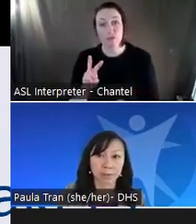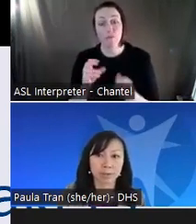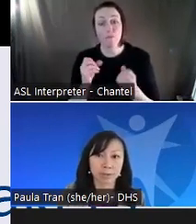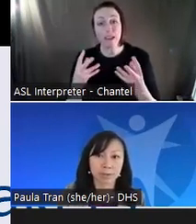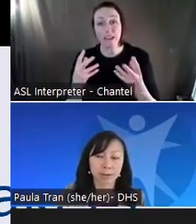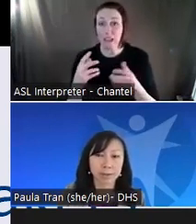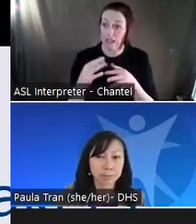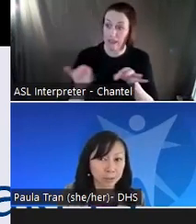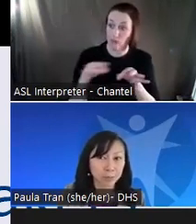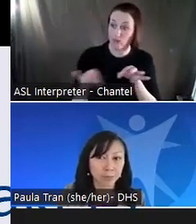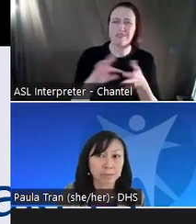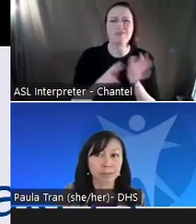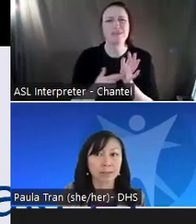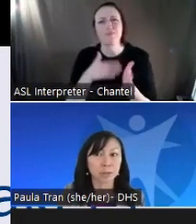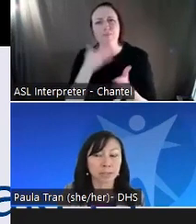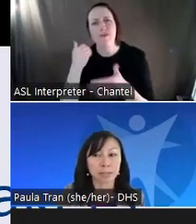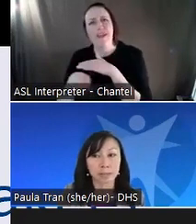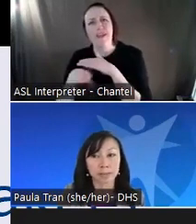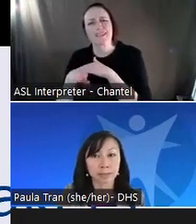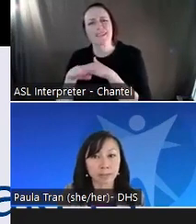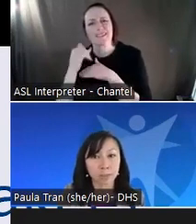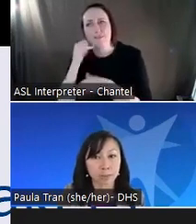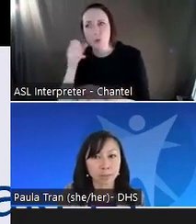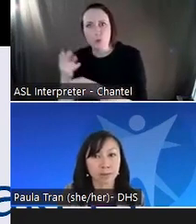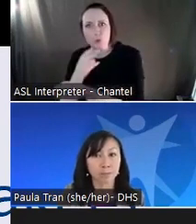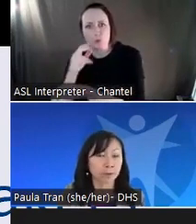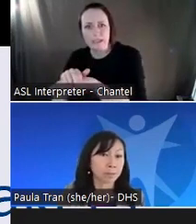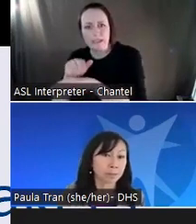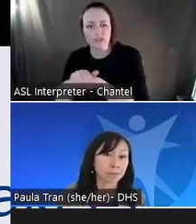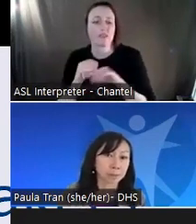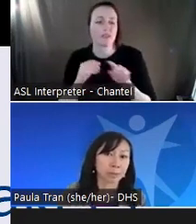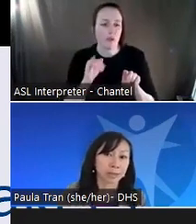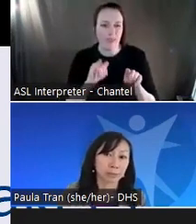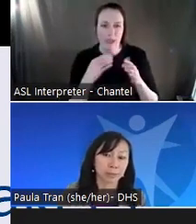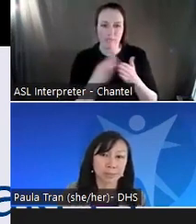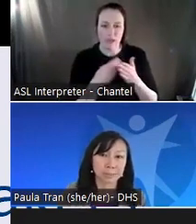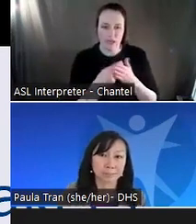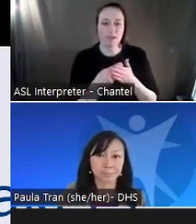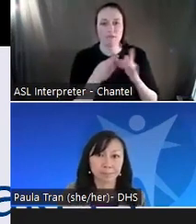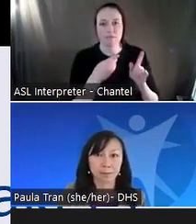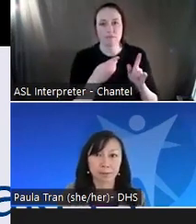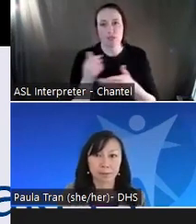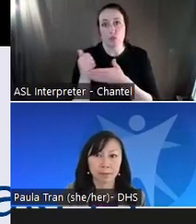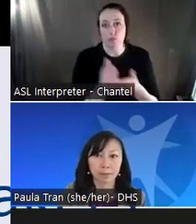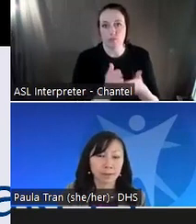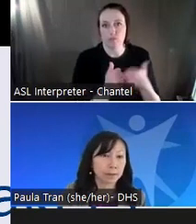non-English speakers. And this budget provides funding to translate the DHS website and forms into multiple languages.